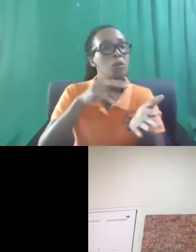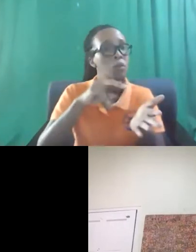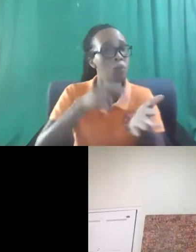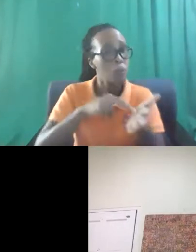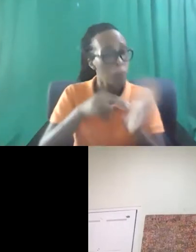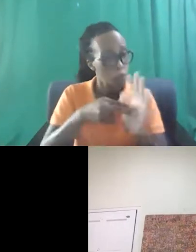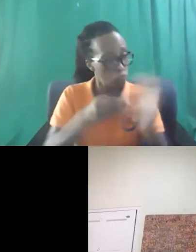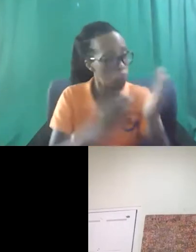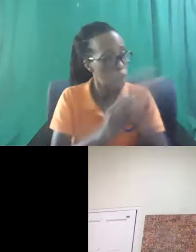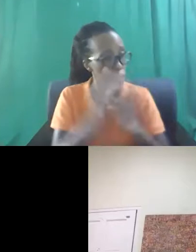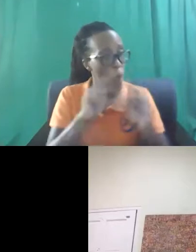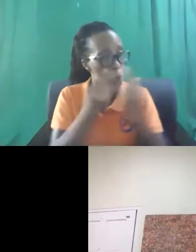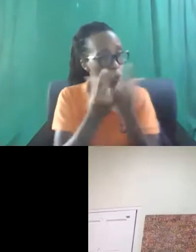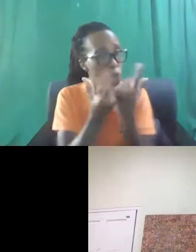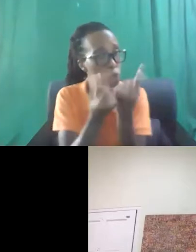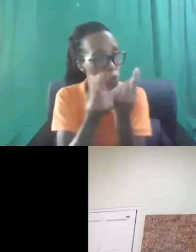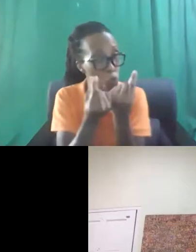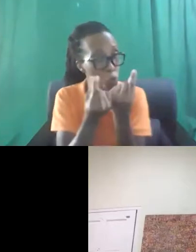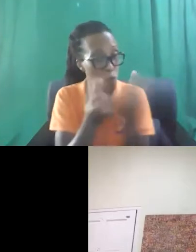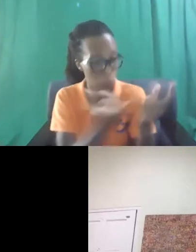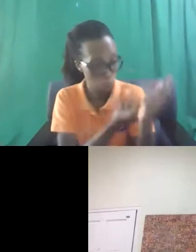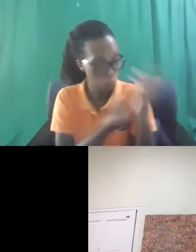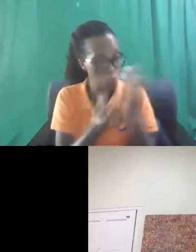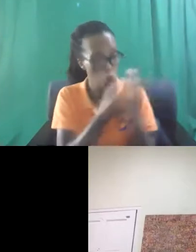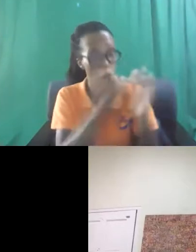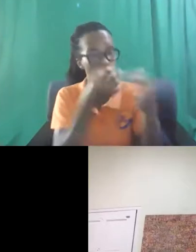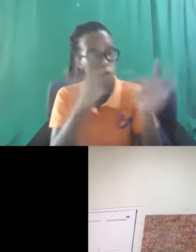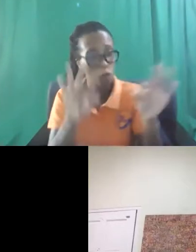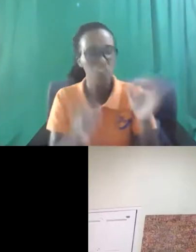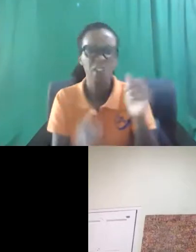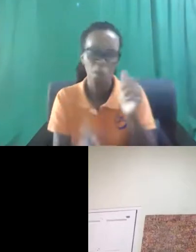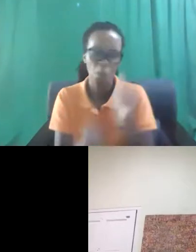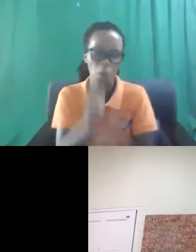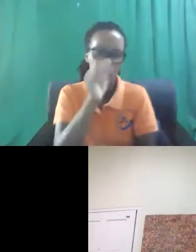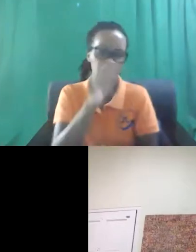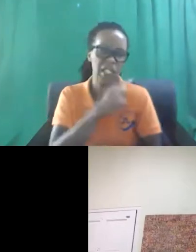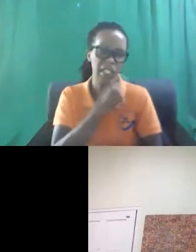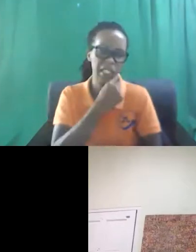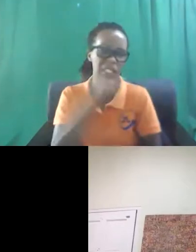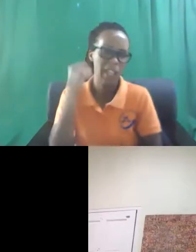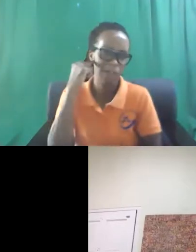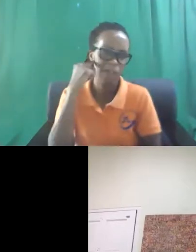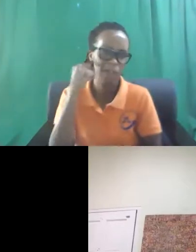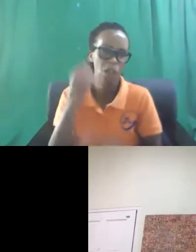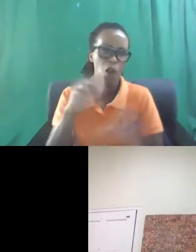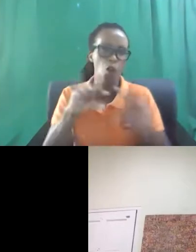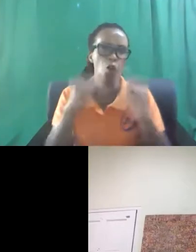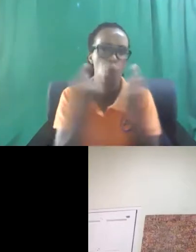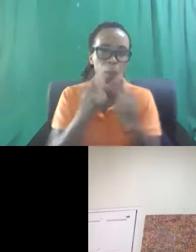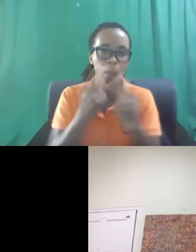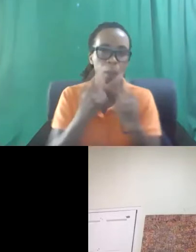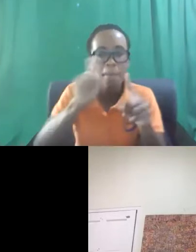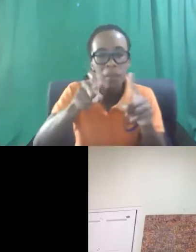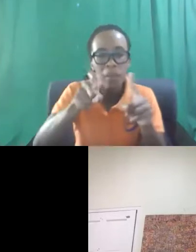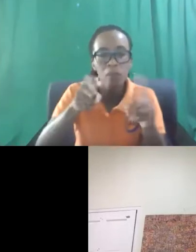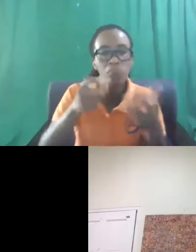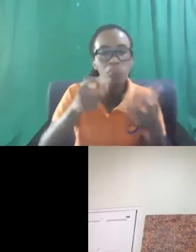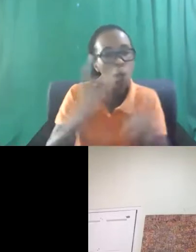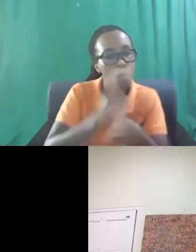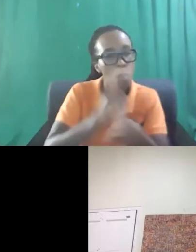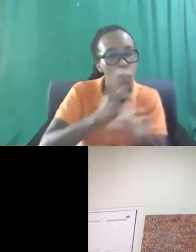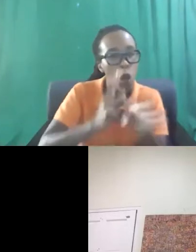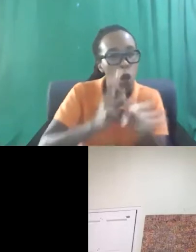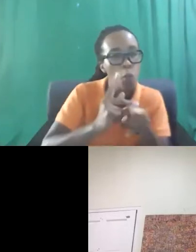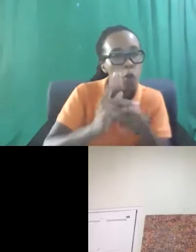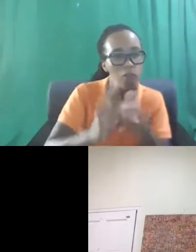that for free, groups of deaf organizations who are working on that. But that, again, that really needs to be a profession. People need to